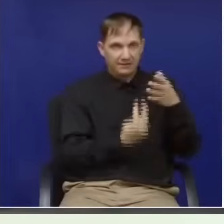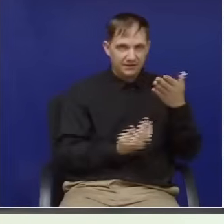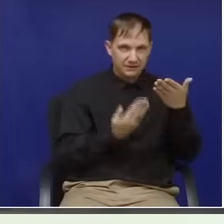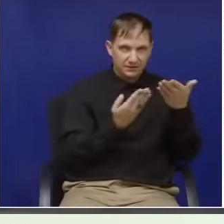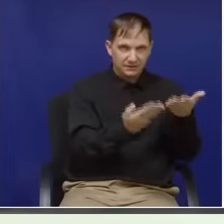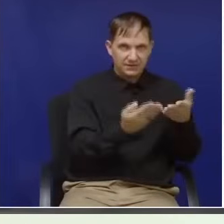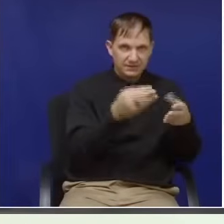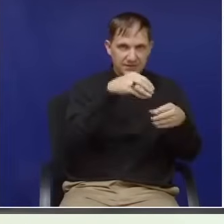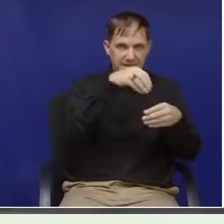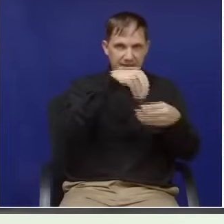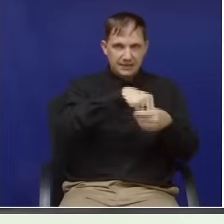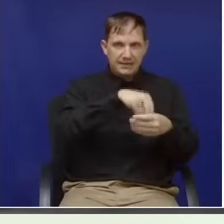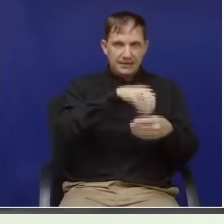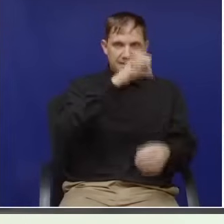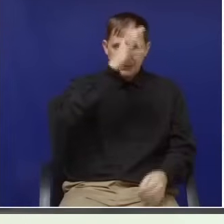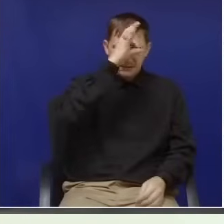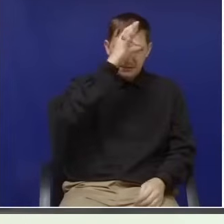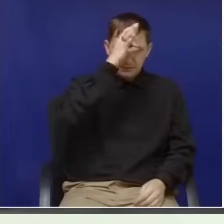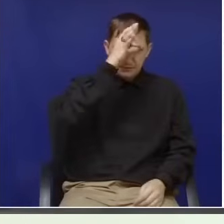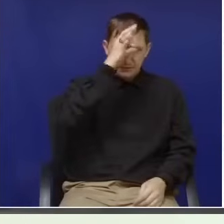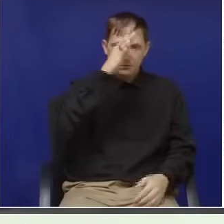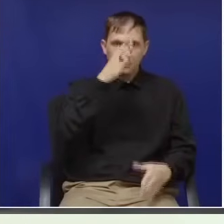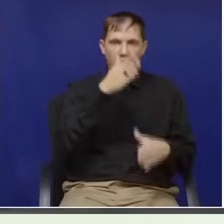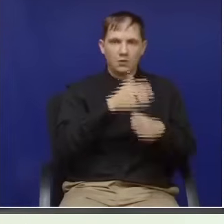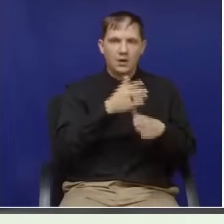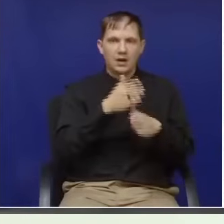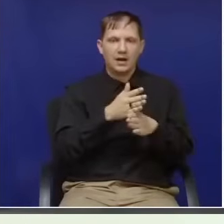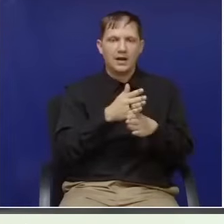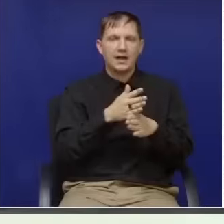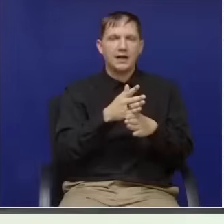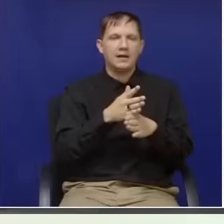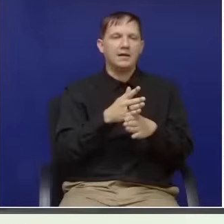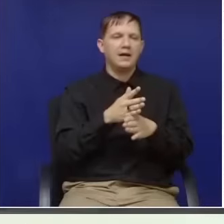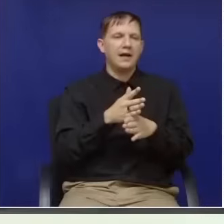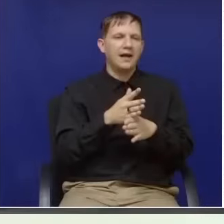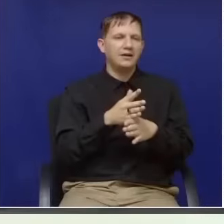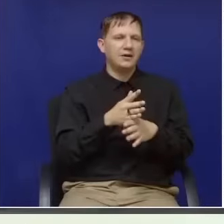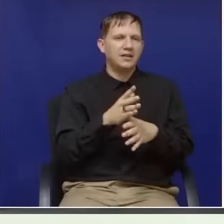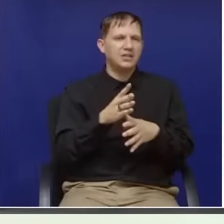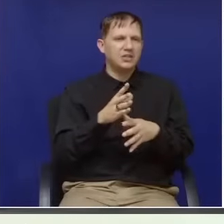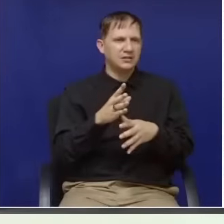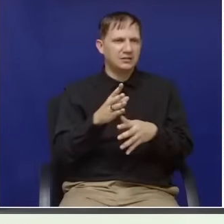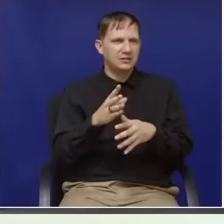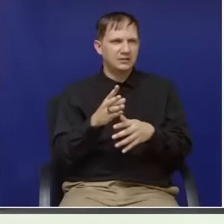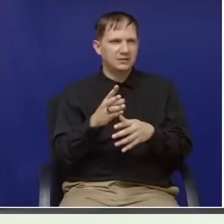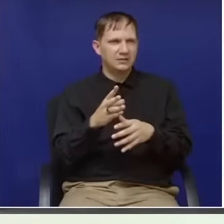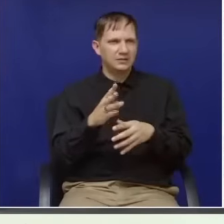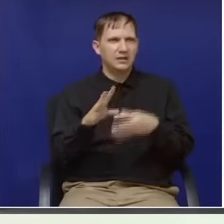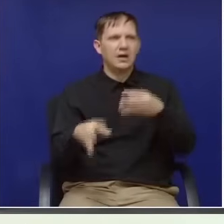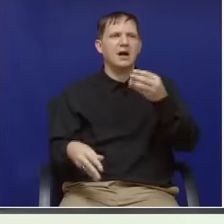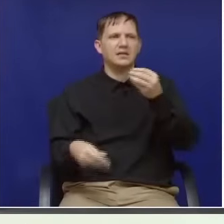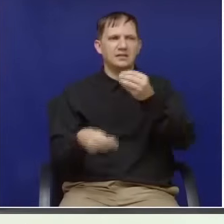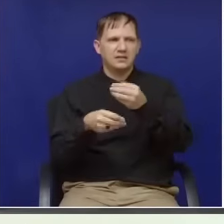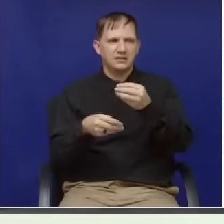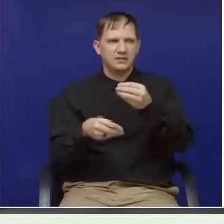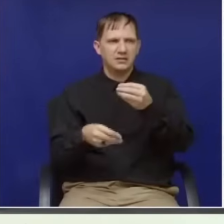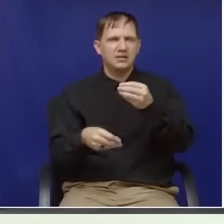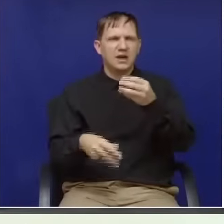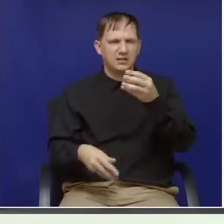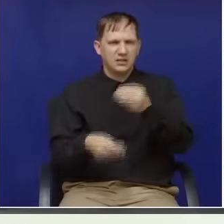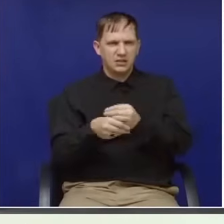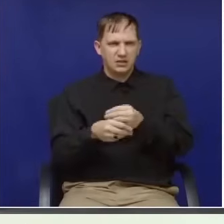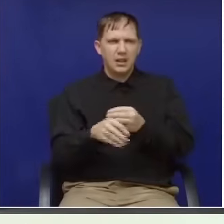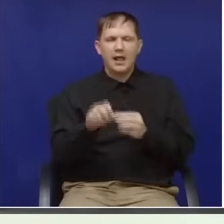the subs is performed as an ad hoc function by members within provinces. These members are